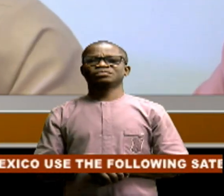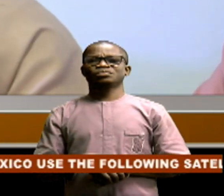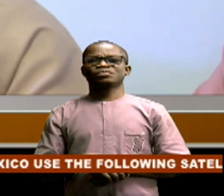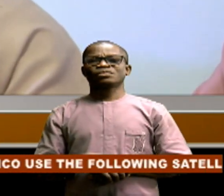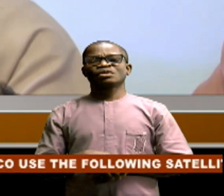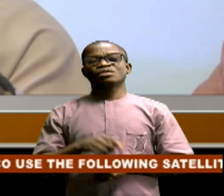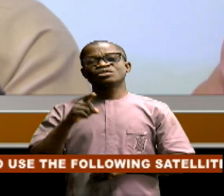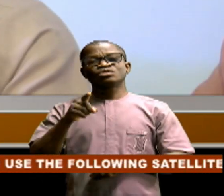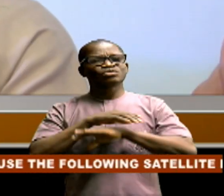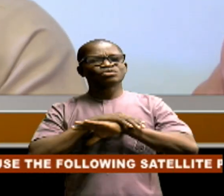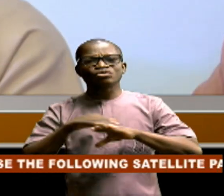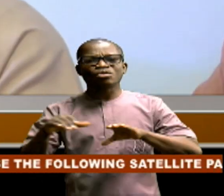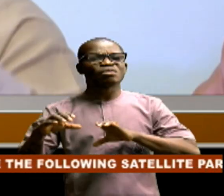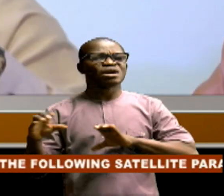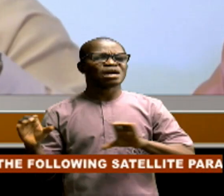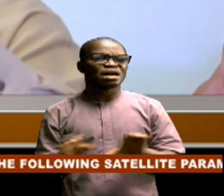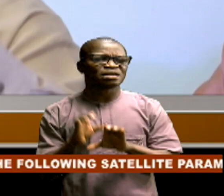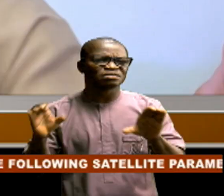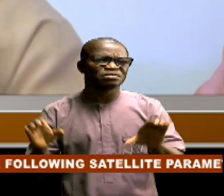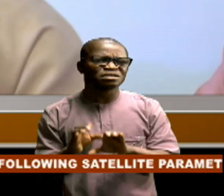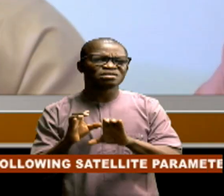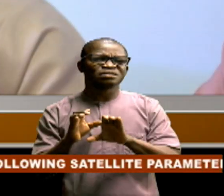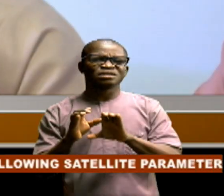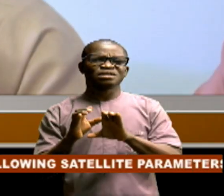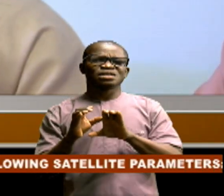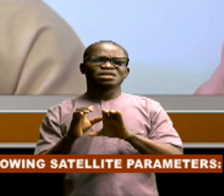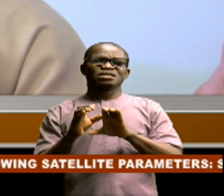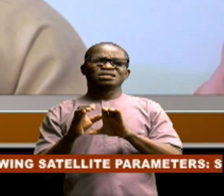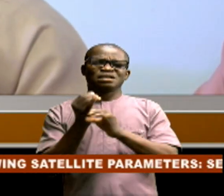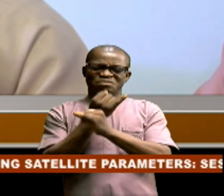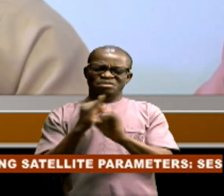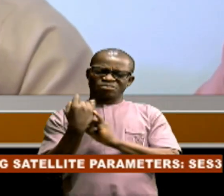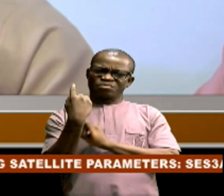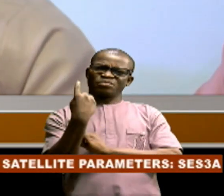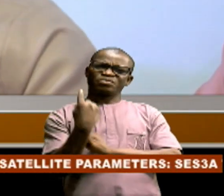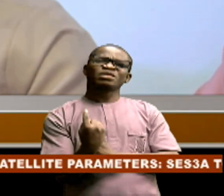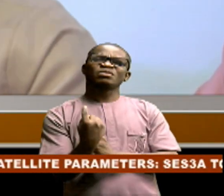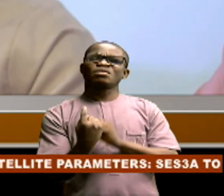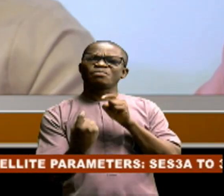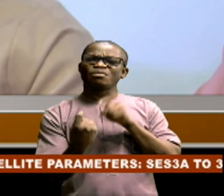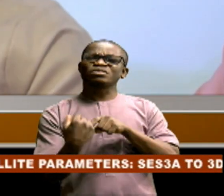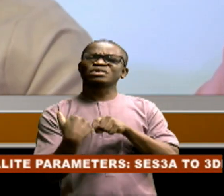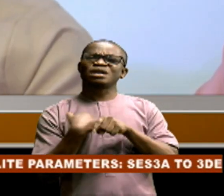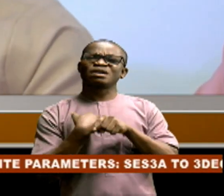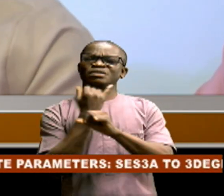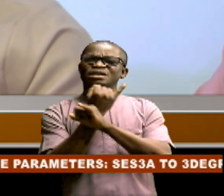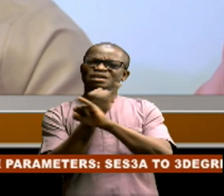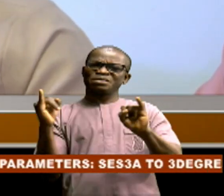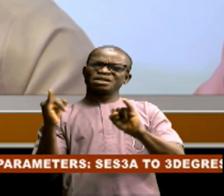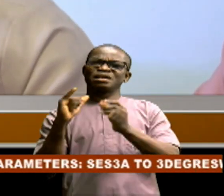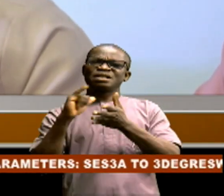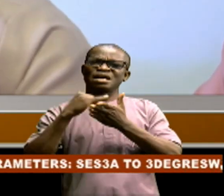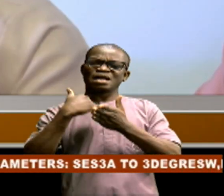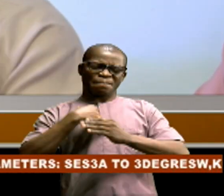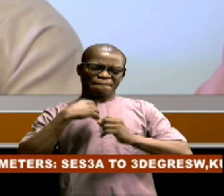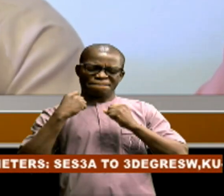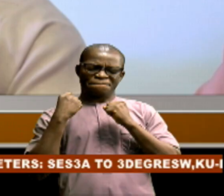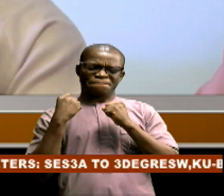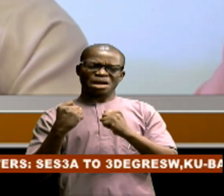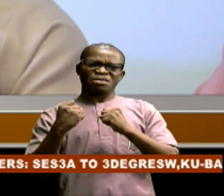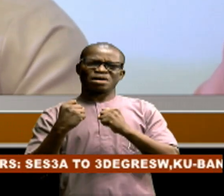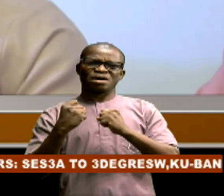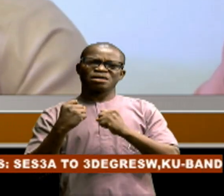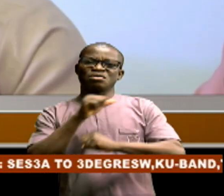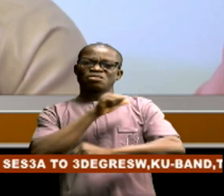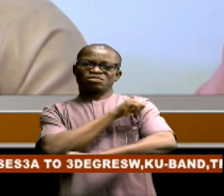You don't operate, you are not just a regulator alone. But you should be independent, have some autonomy in terms of your processes